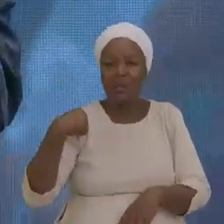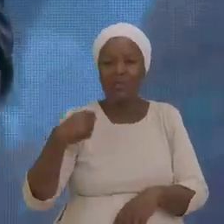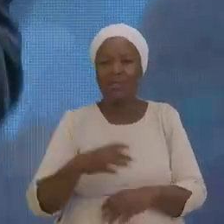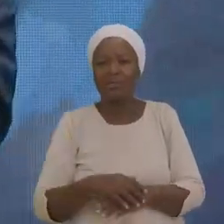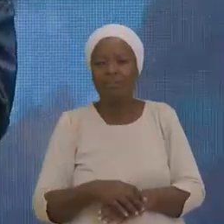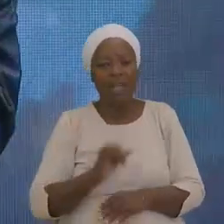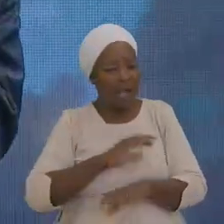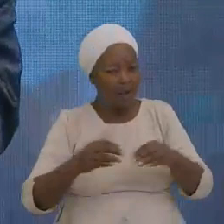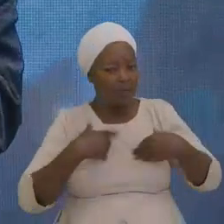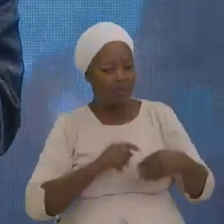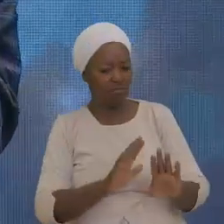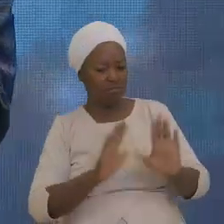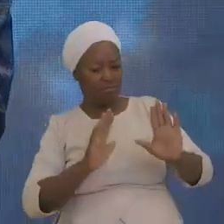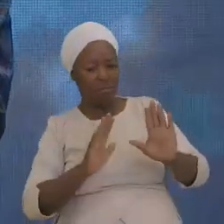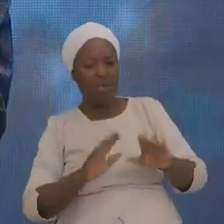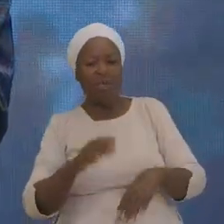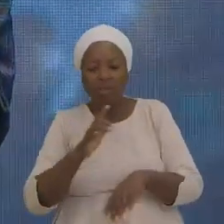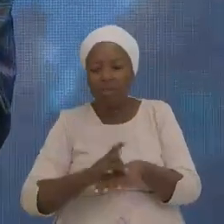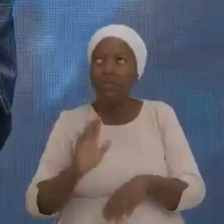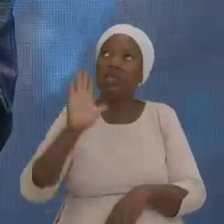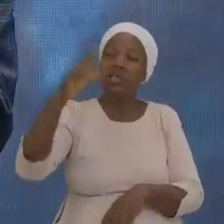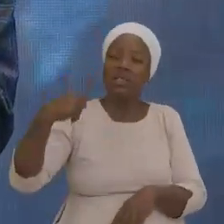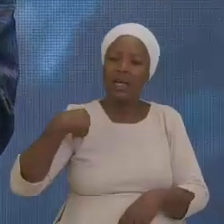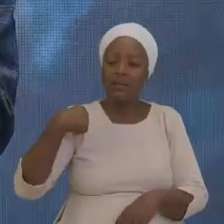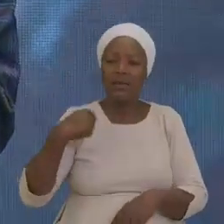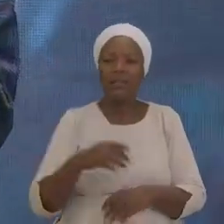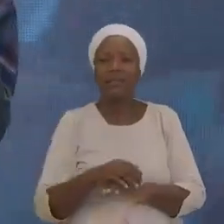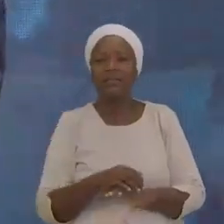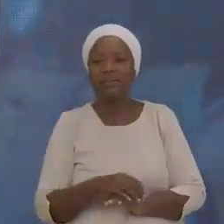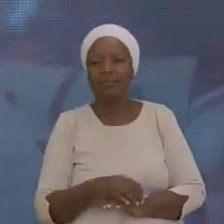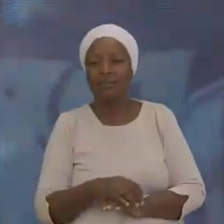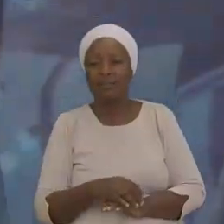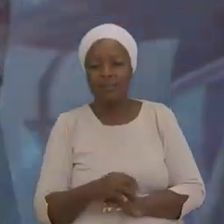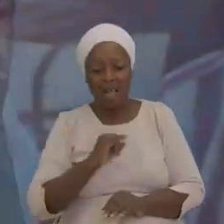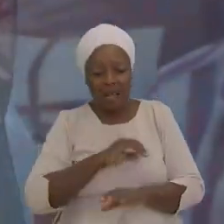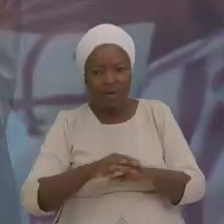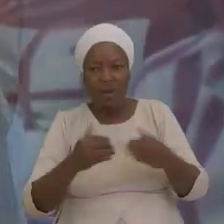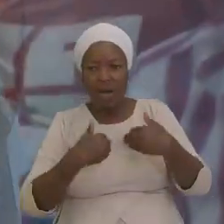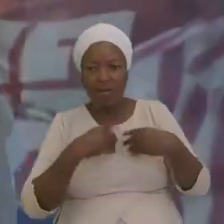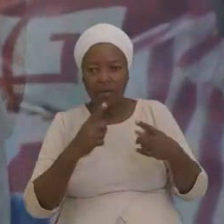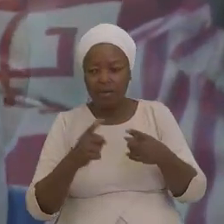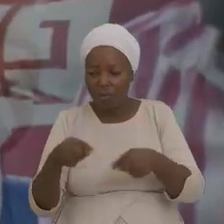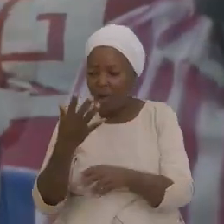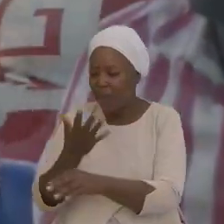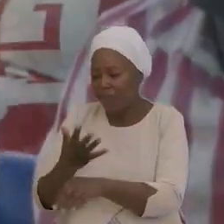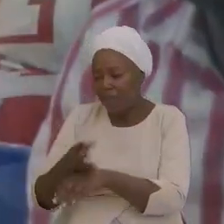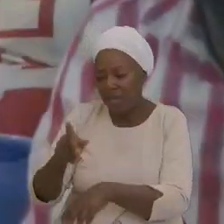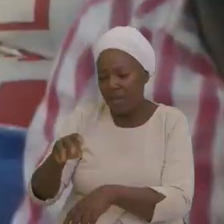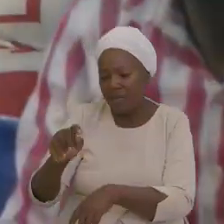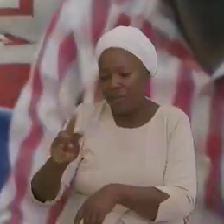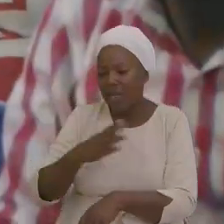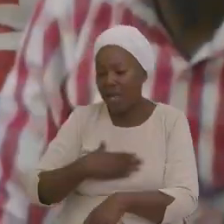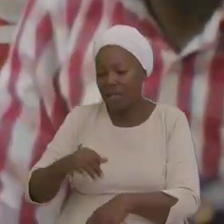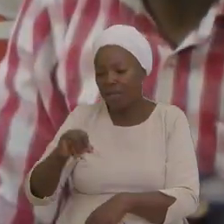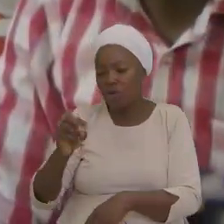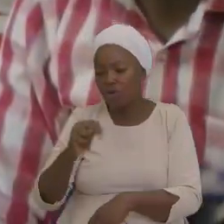to panic. Touch his garment. I don't have to go and beg Peter and John. I can touch